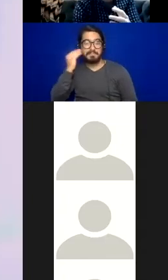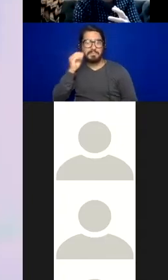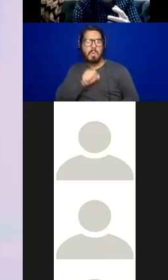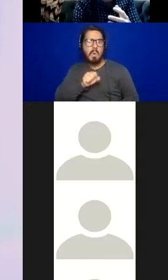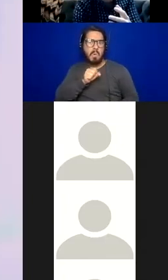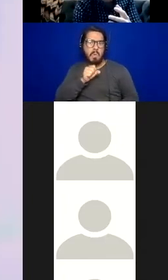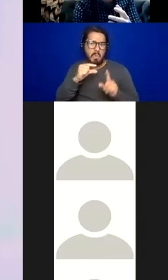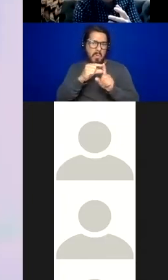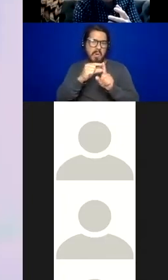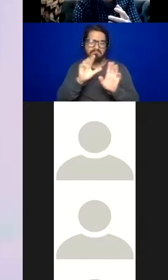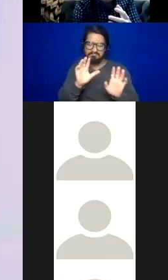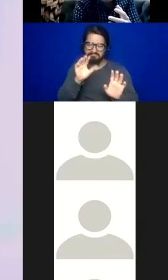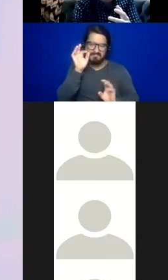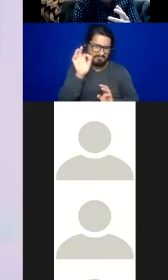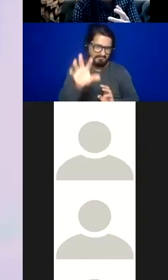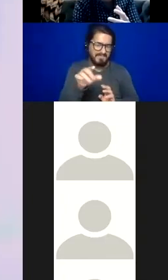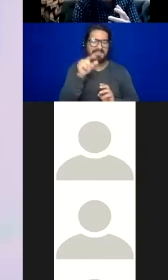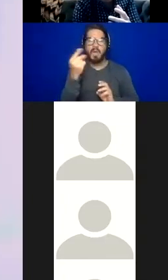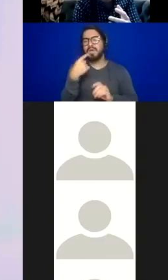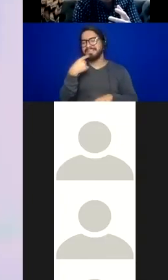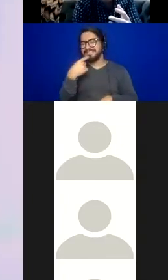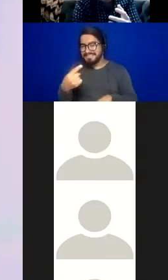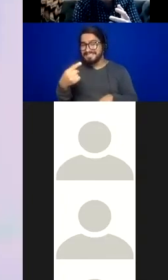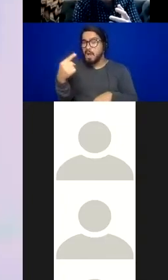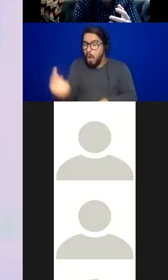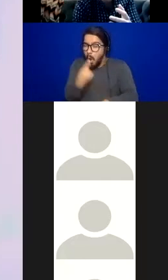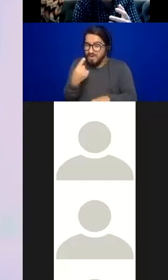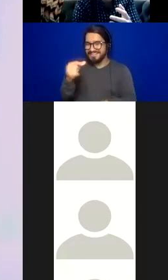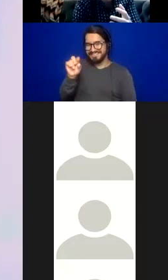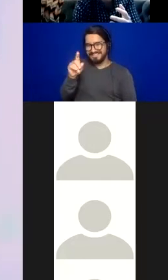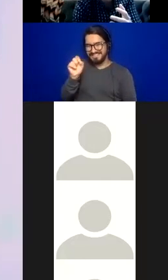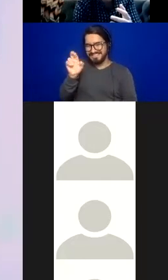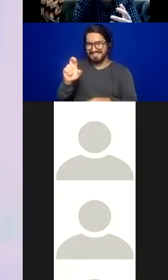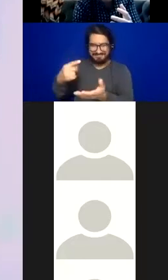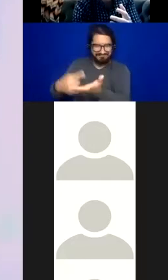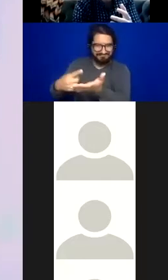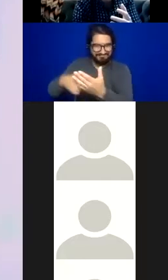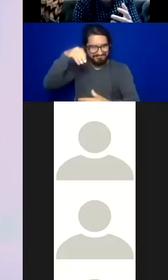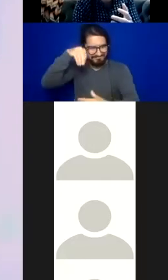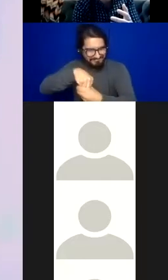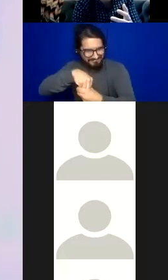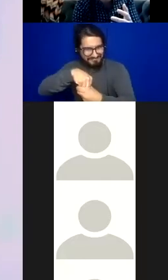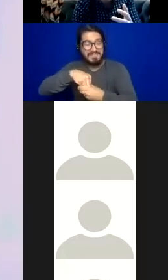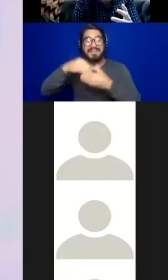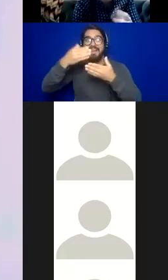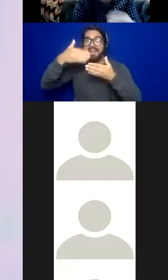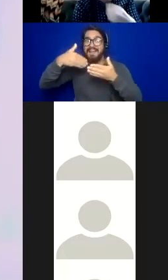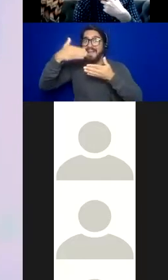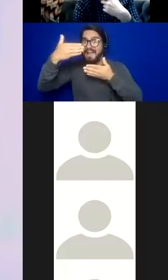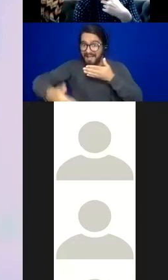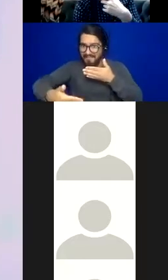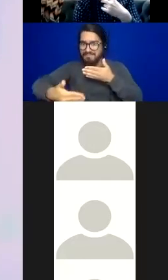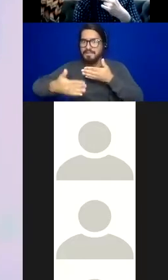That was the only mention of gender. And then after that, there's like 5 different diagnoses